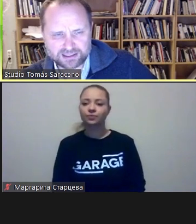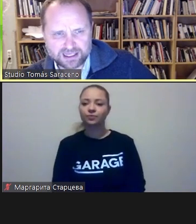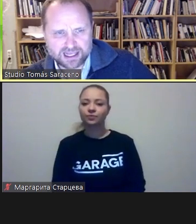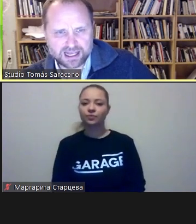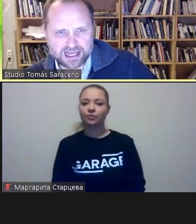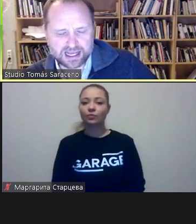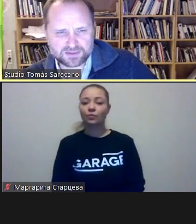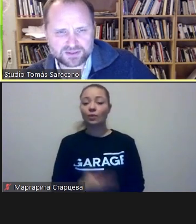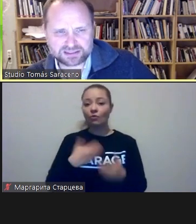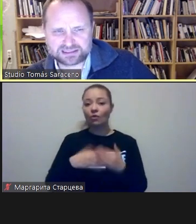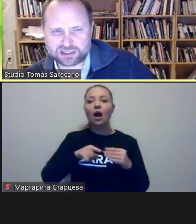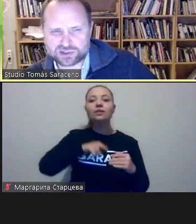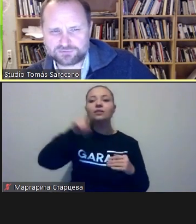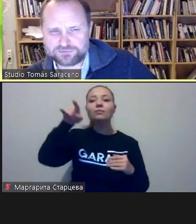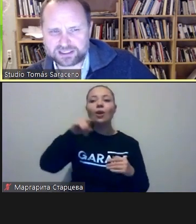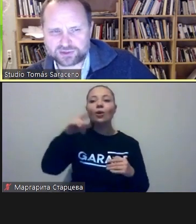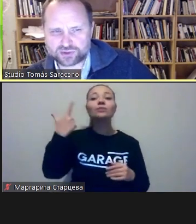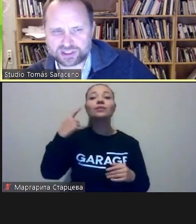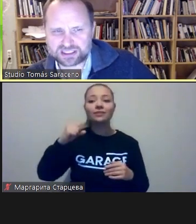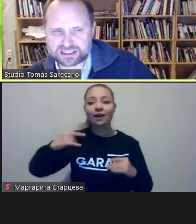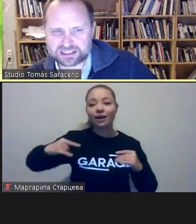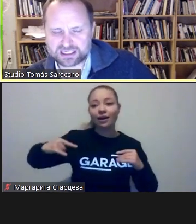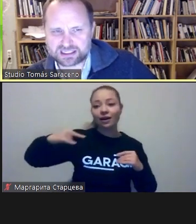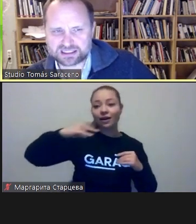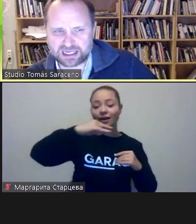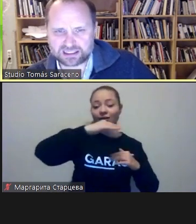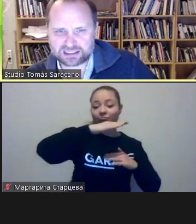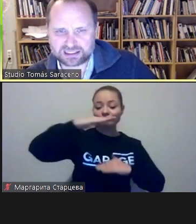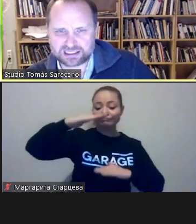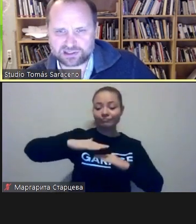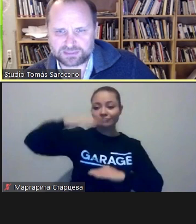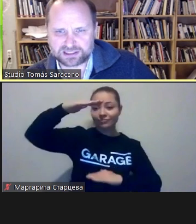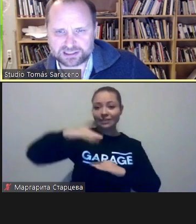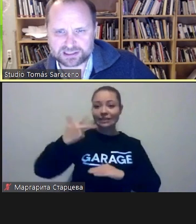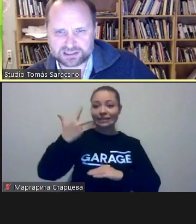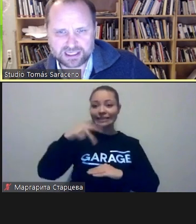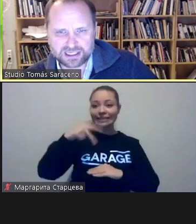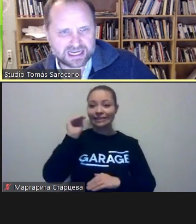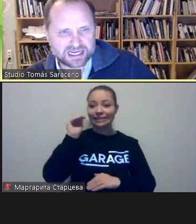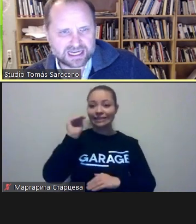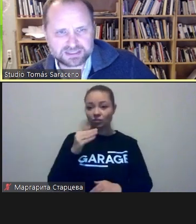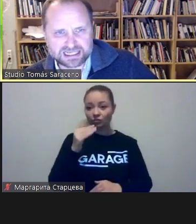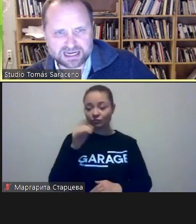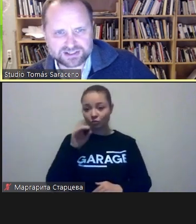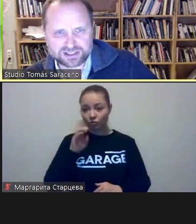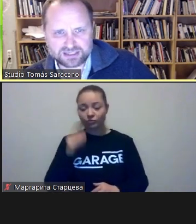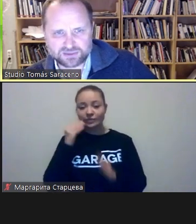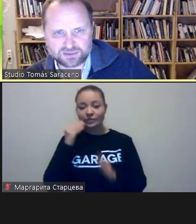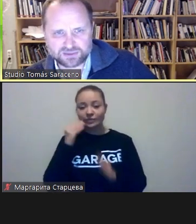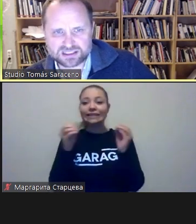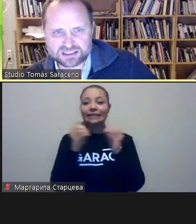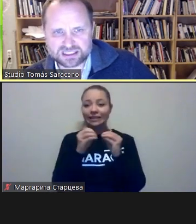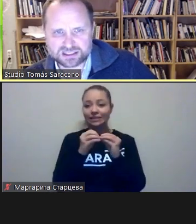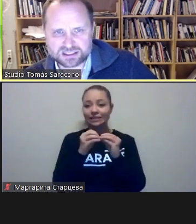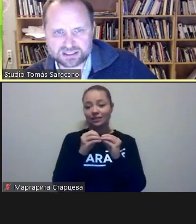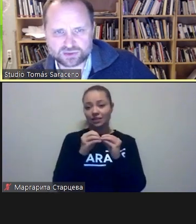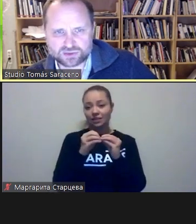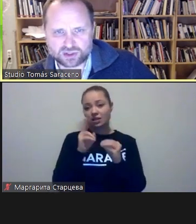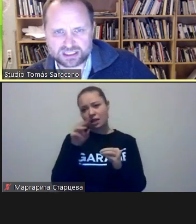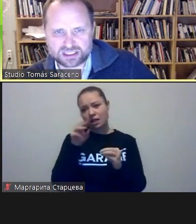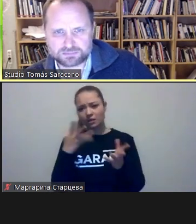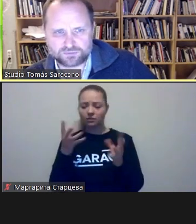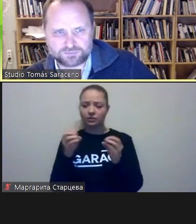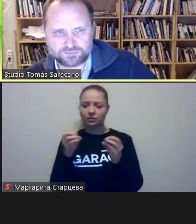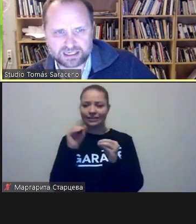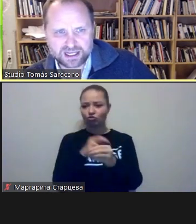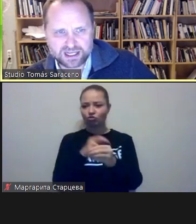fly, 30,000 feet usually is 10 kilometers. And the sculpture, even within its sinusoid,